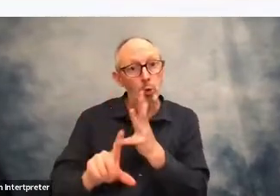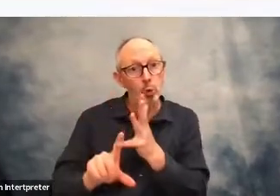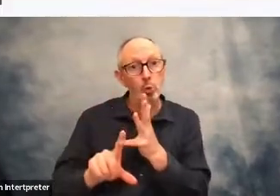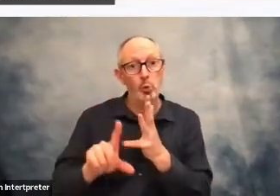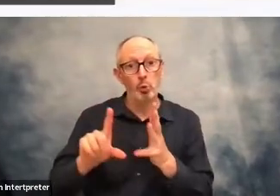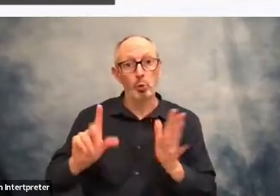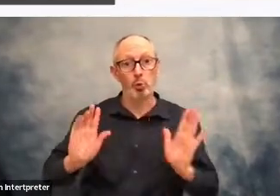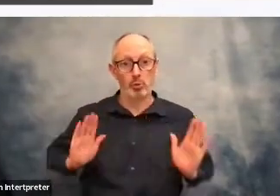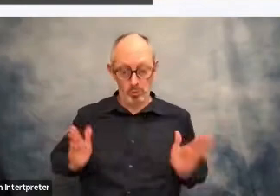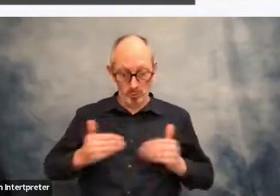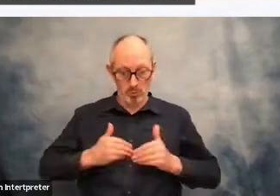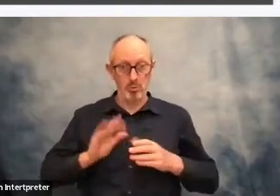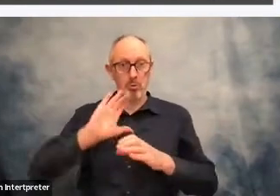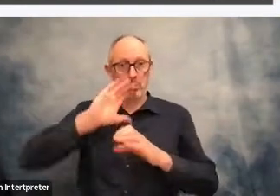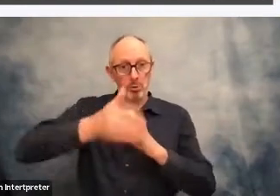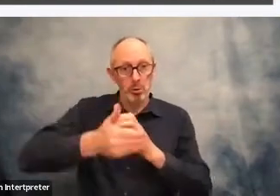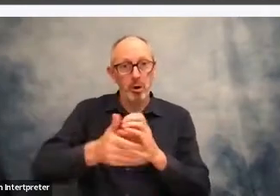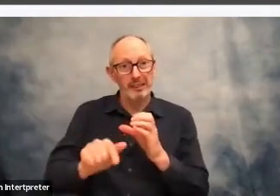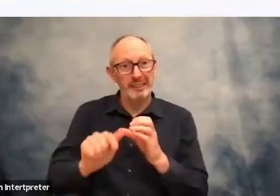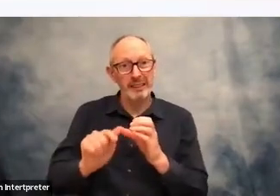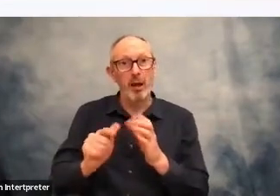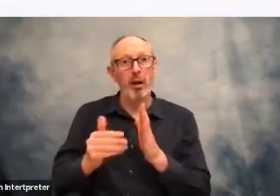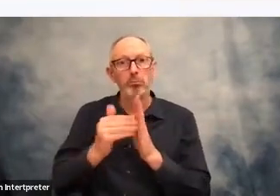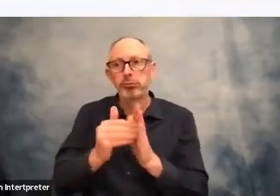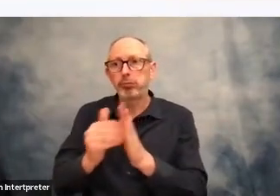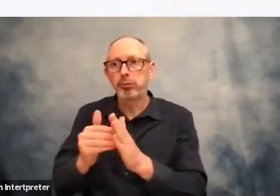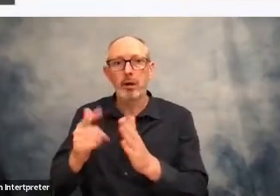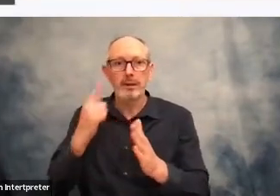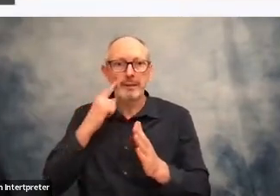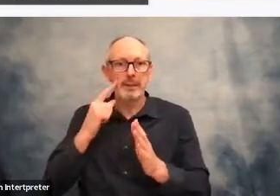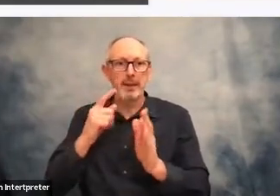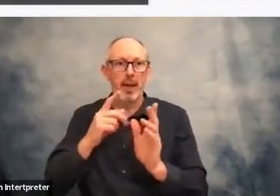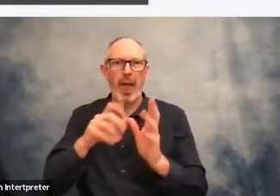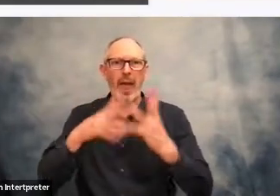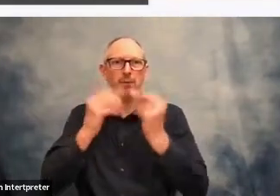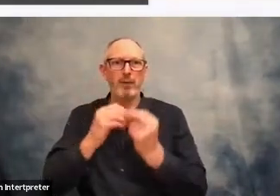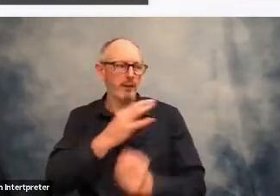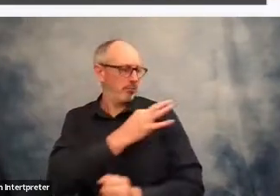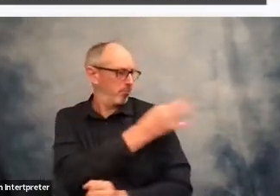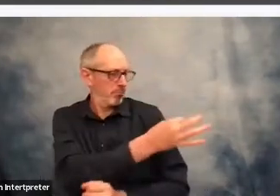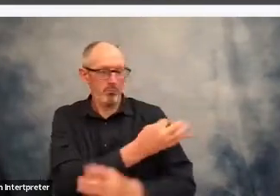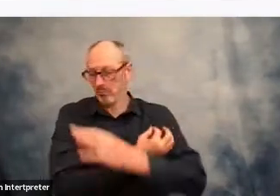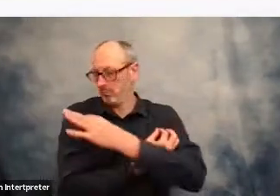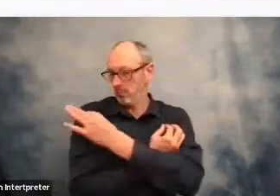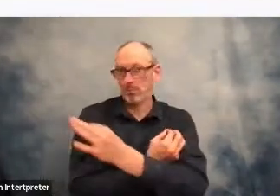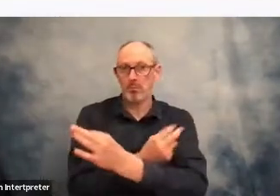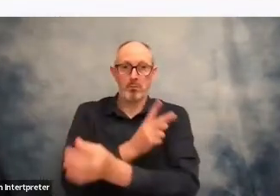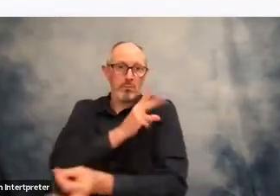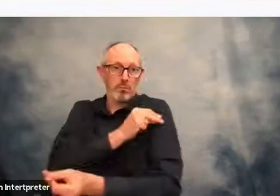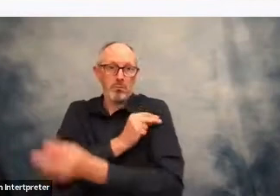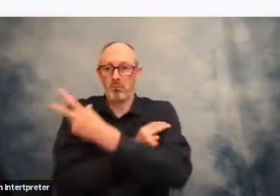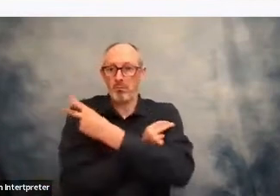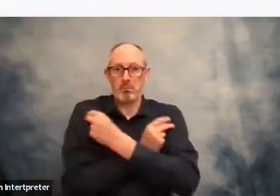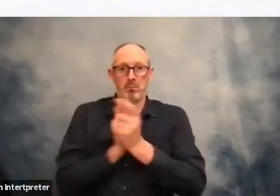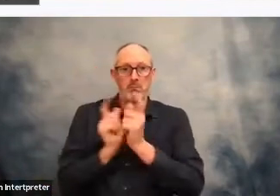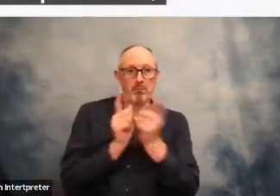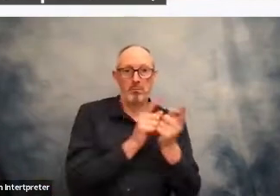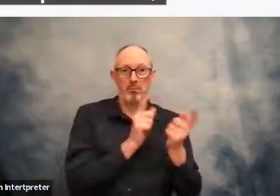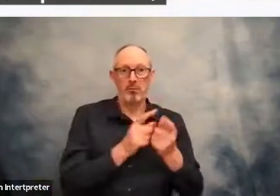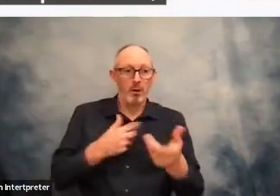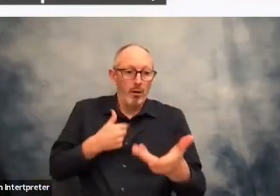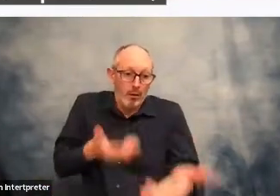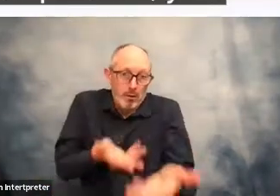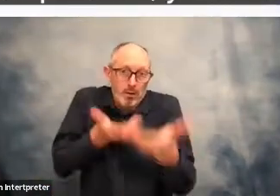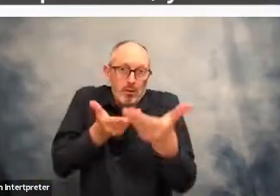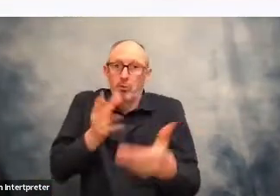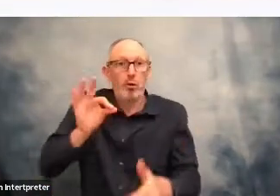onesies give you access to all lines and monitors in just 3 seconds, without even lifting the baby. For